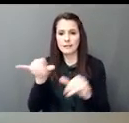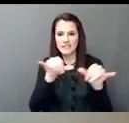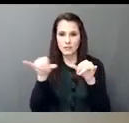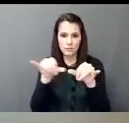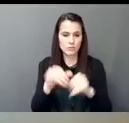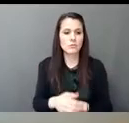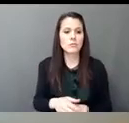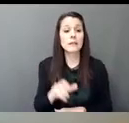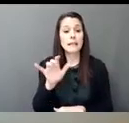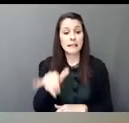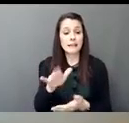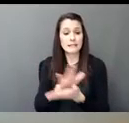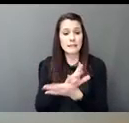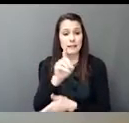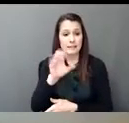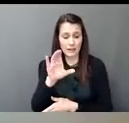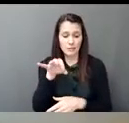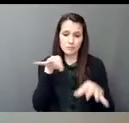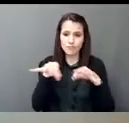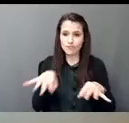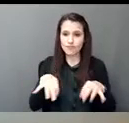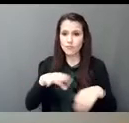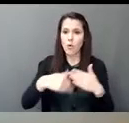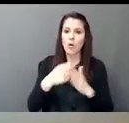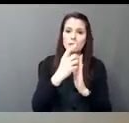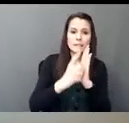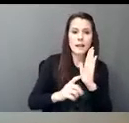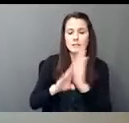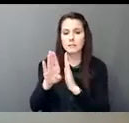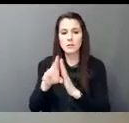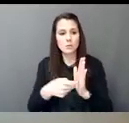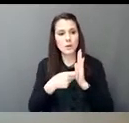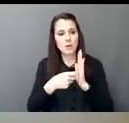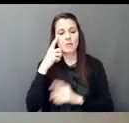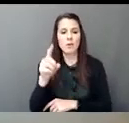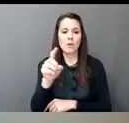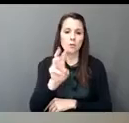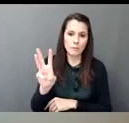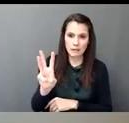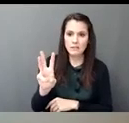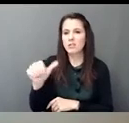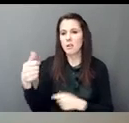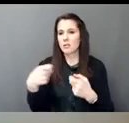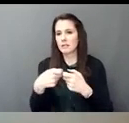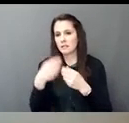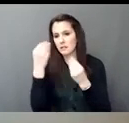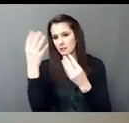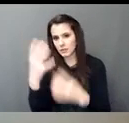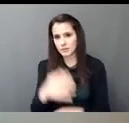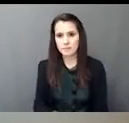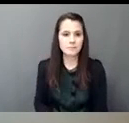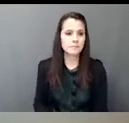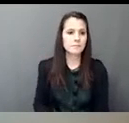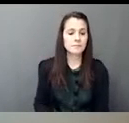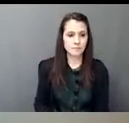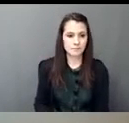a document that lays out design and development requirements for websites and other electronic information.